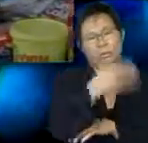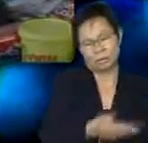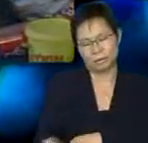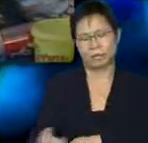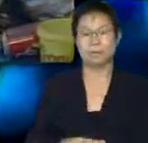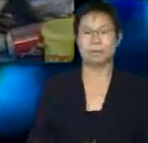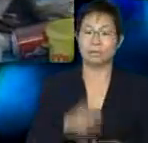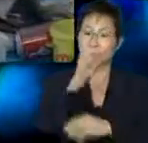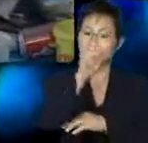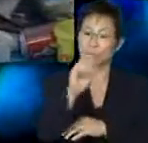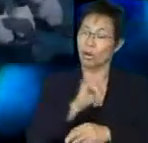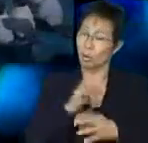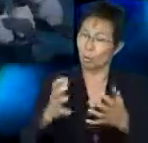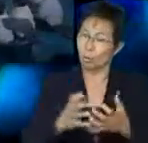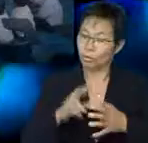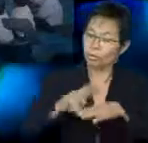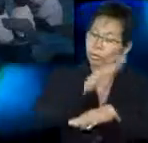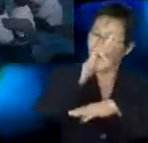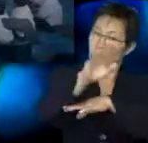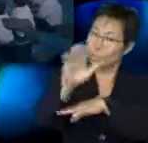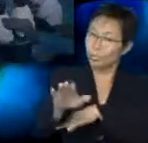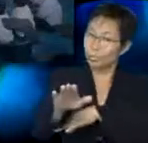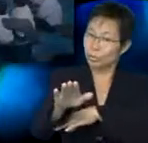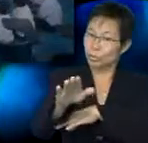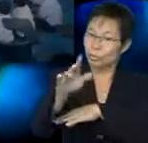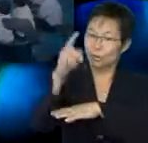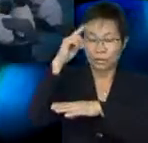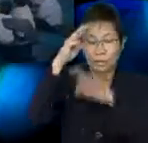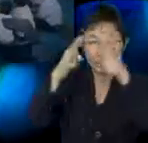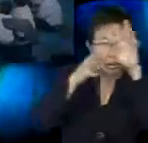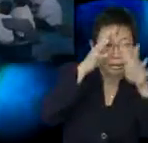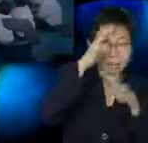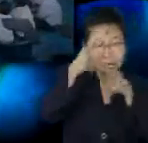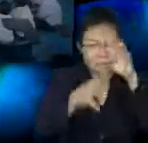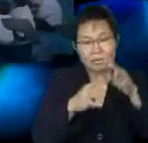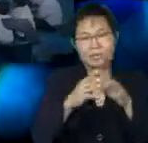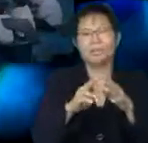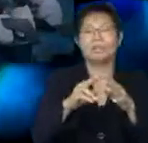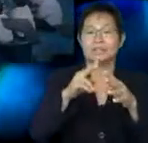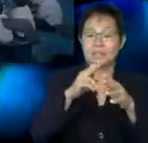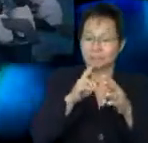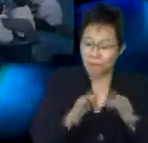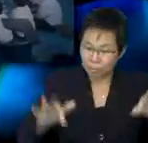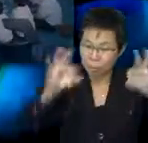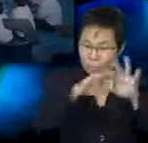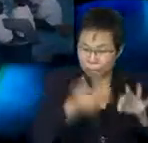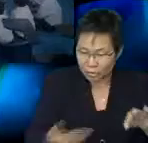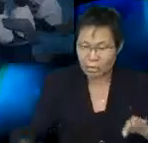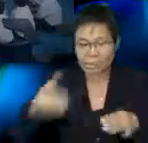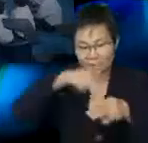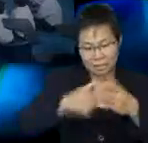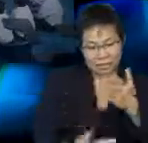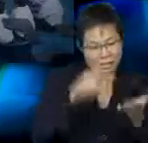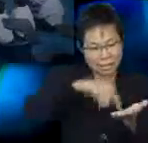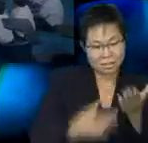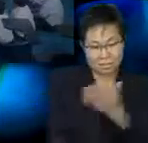things. So I want you to use your creativity to create some useful things this morning. Can you